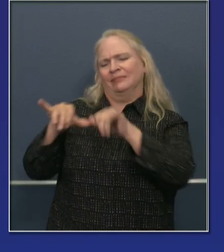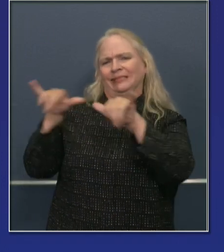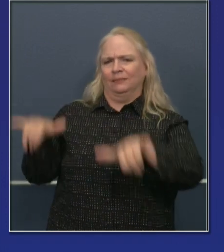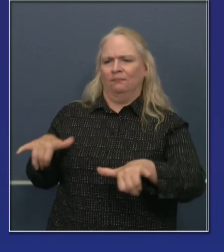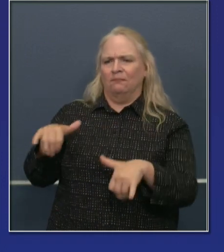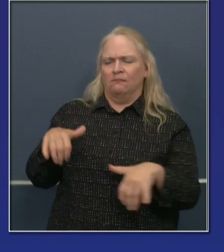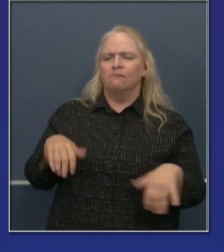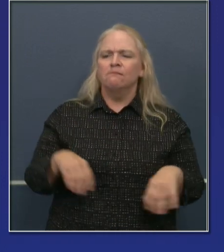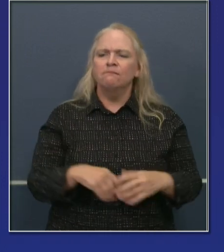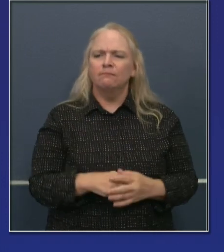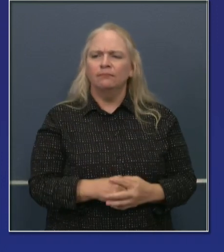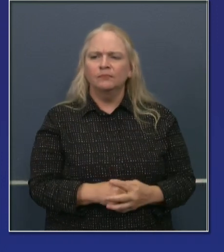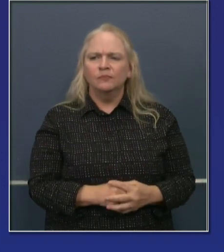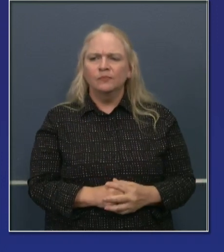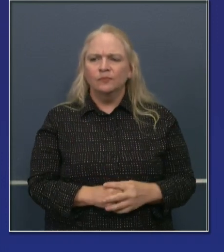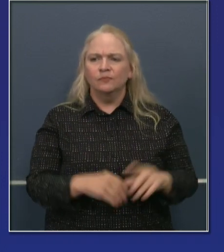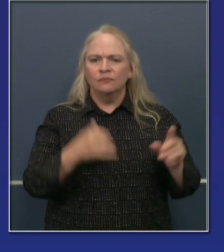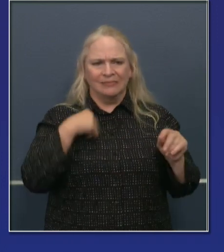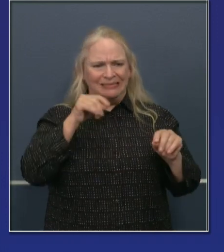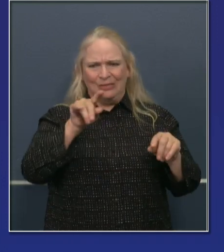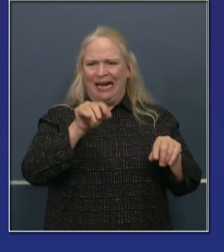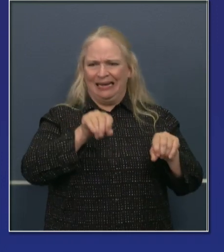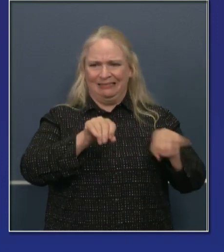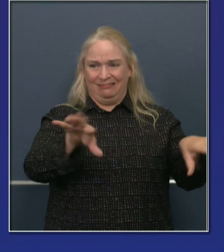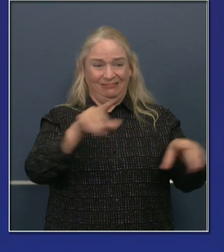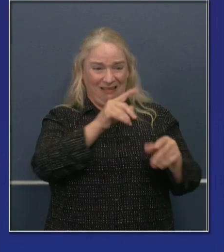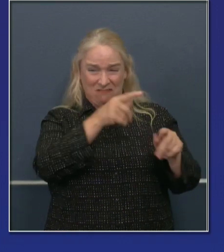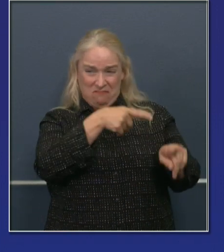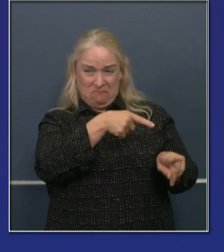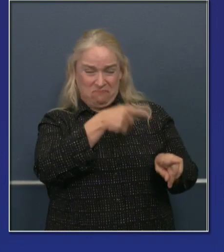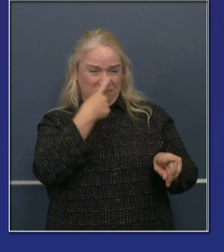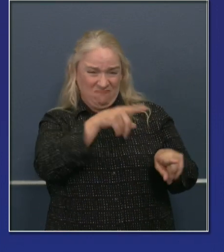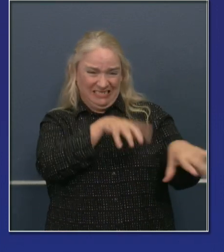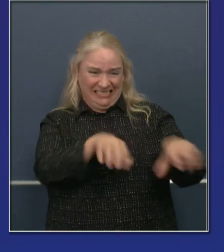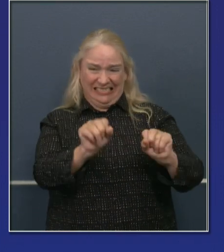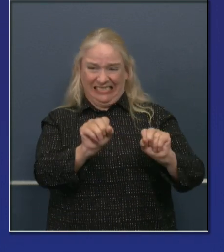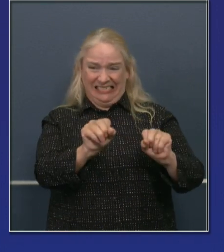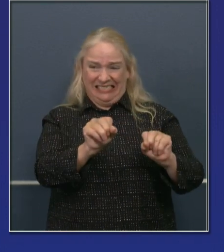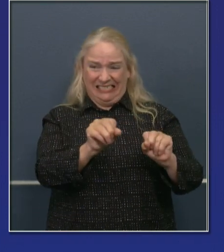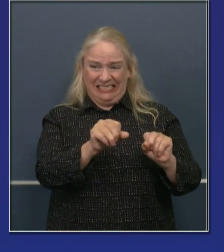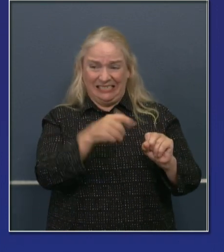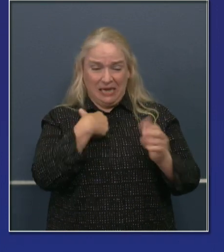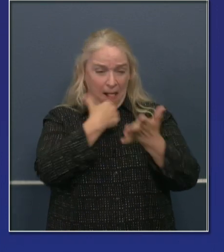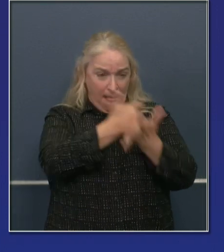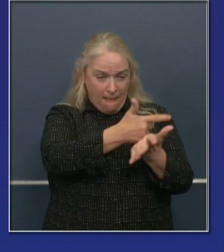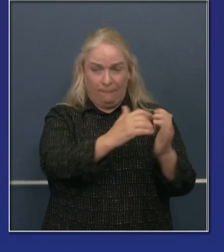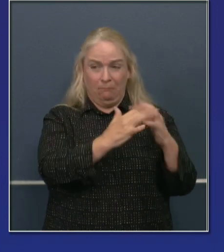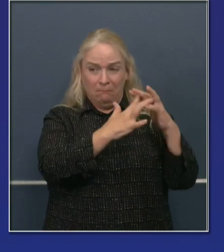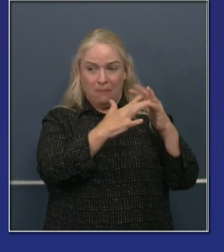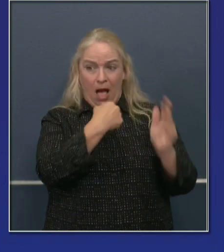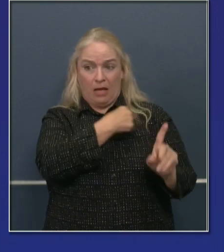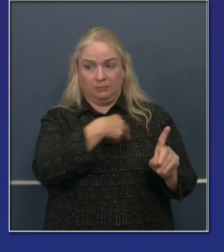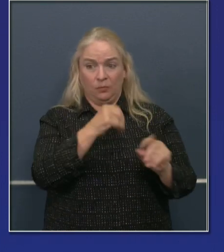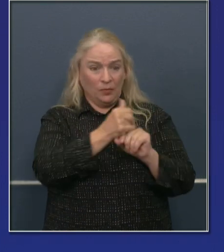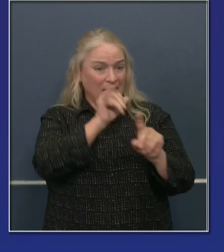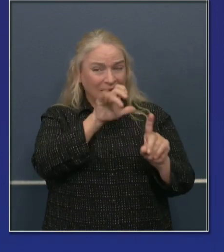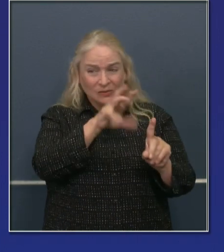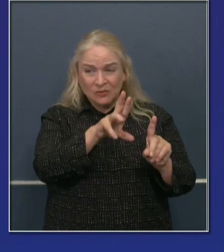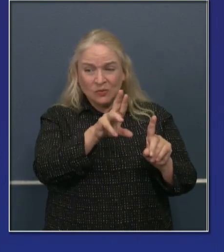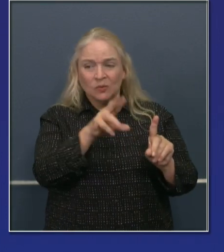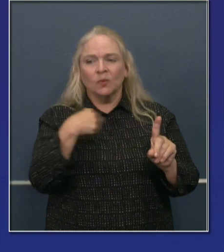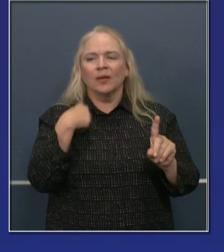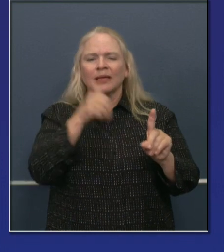many parts but one body, a systemic approach to how we share assets and resources. As I said, we've done that